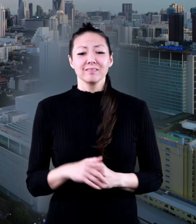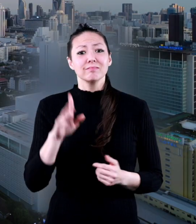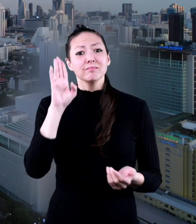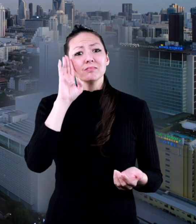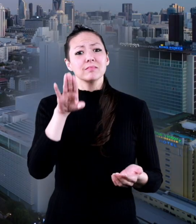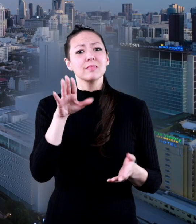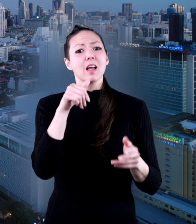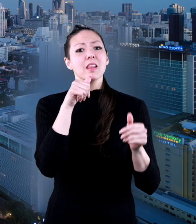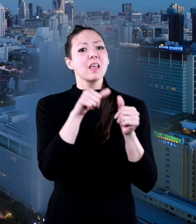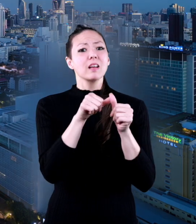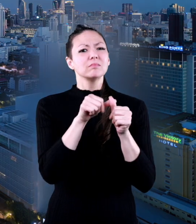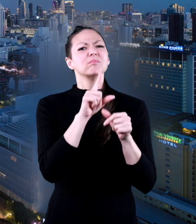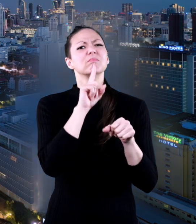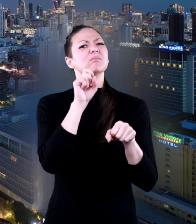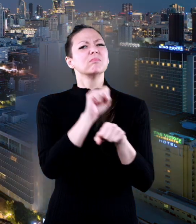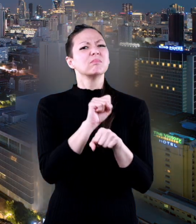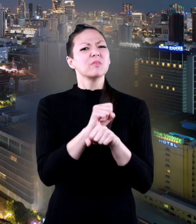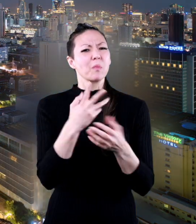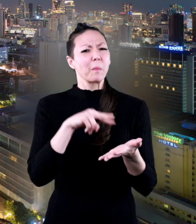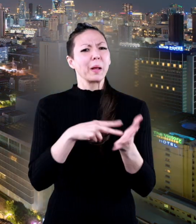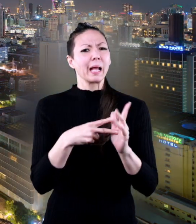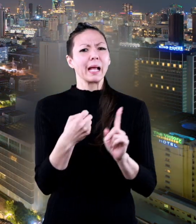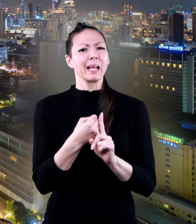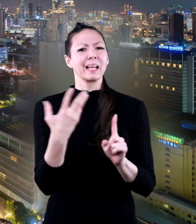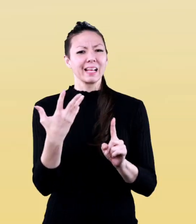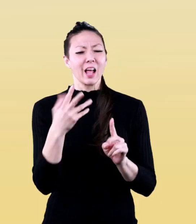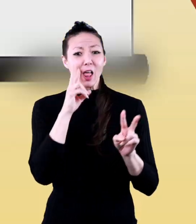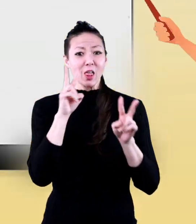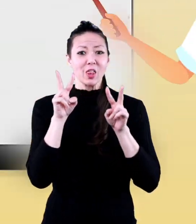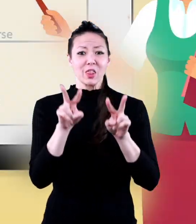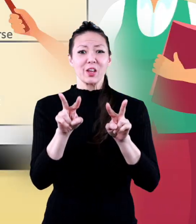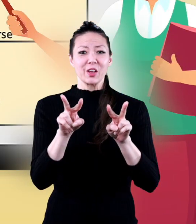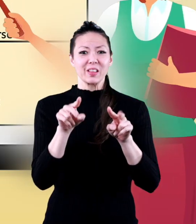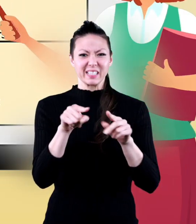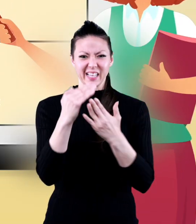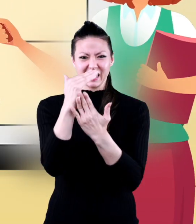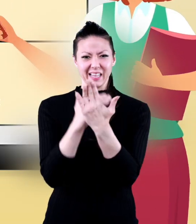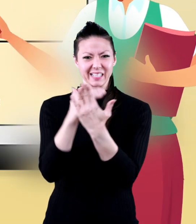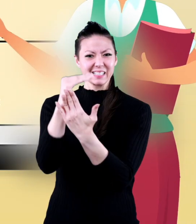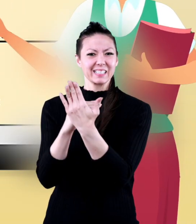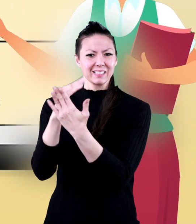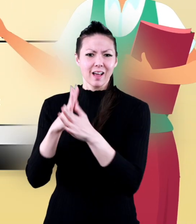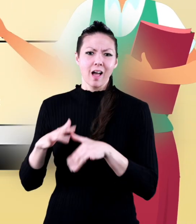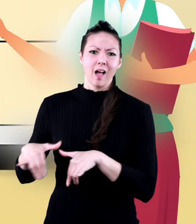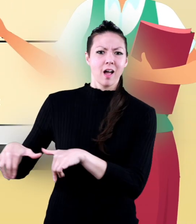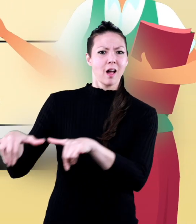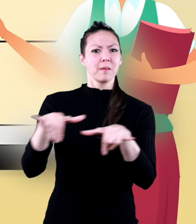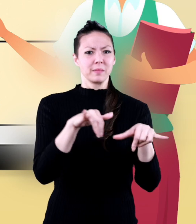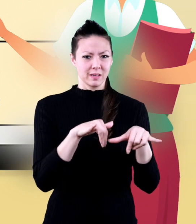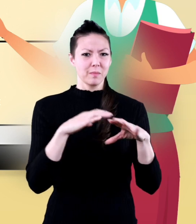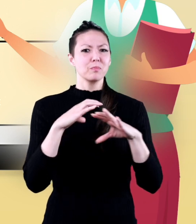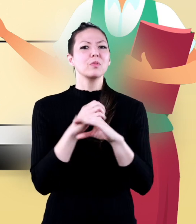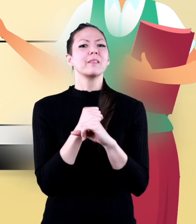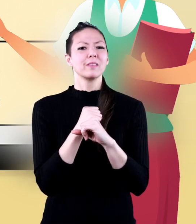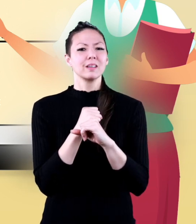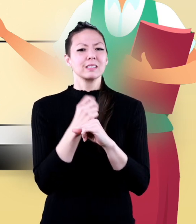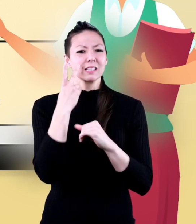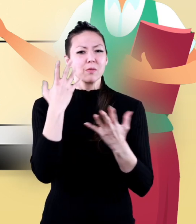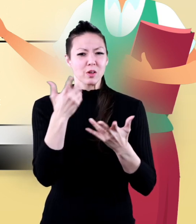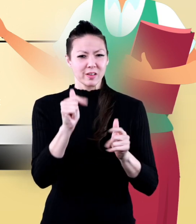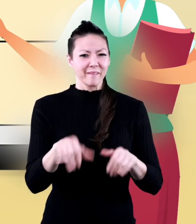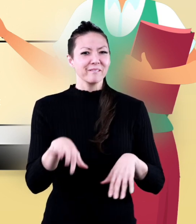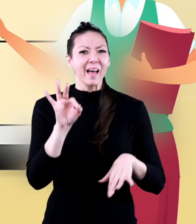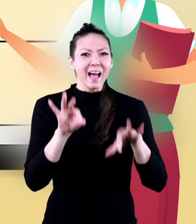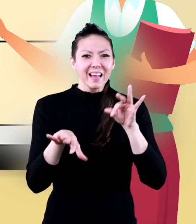But do you know what the letters actually stand for? Let's look at this list of common abbreviations and see what